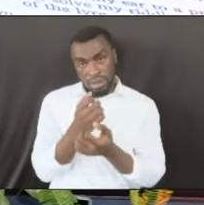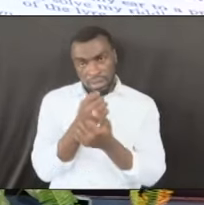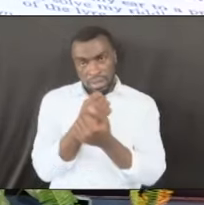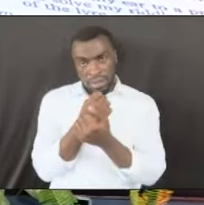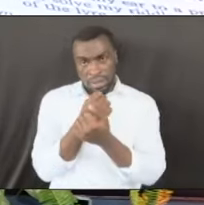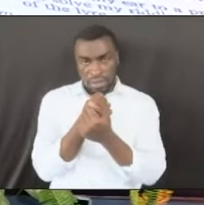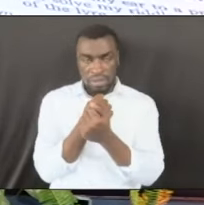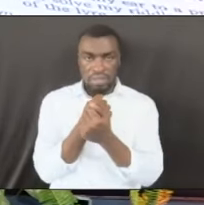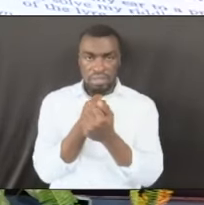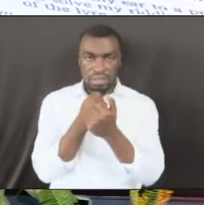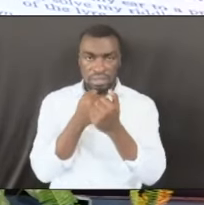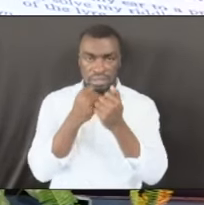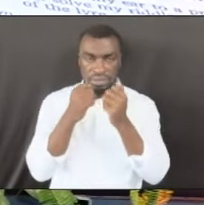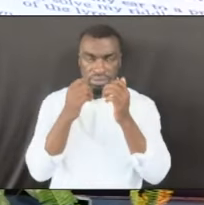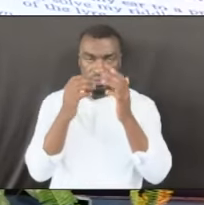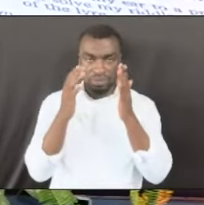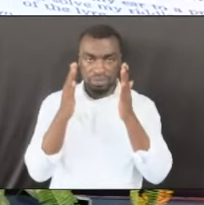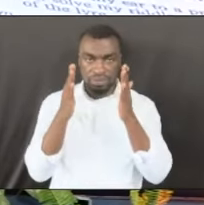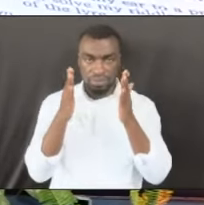Savior,